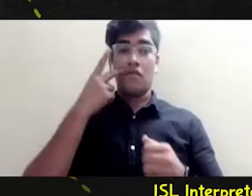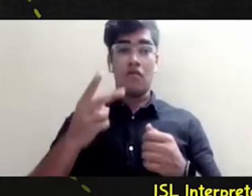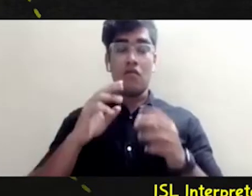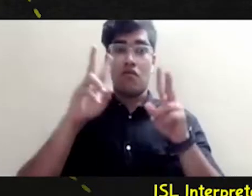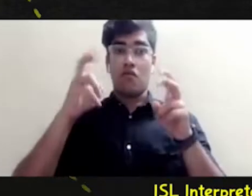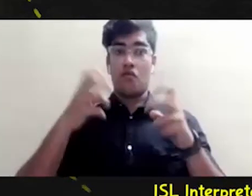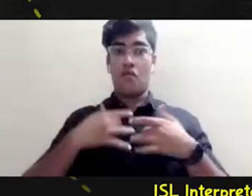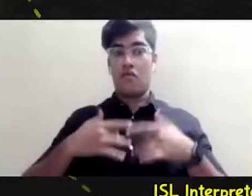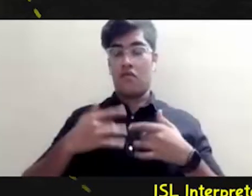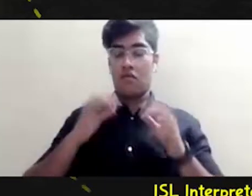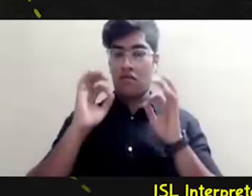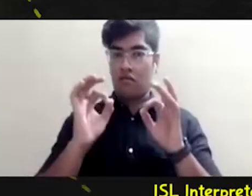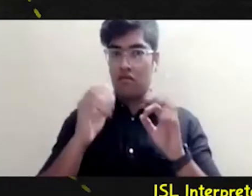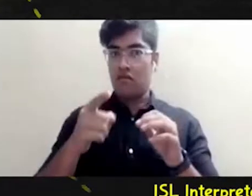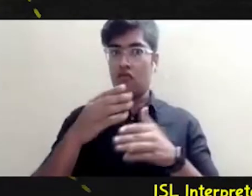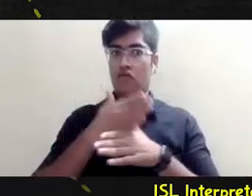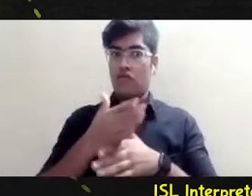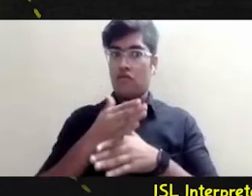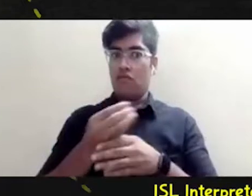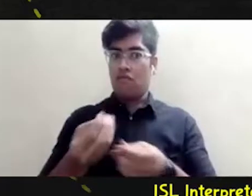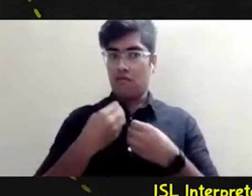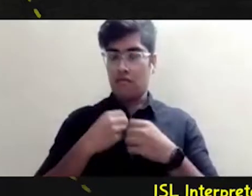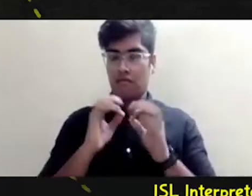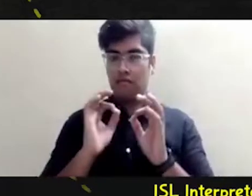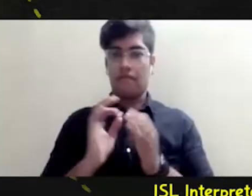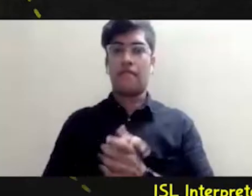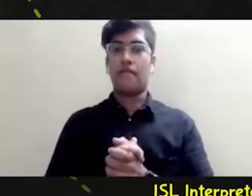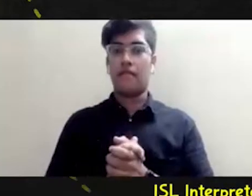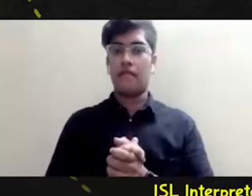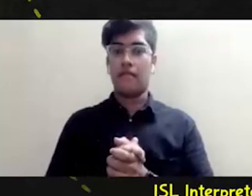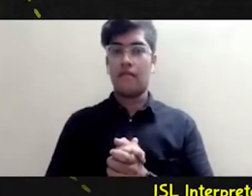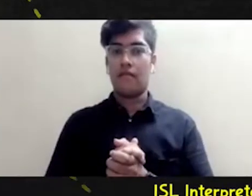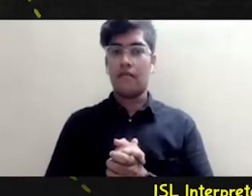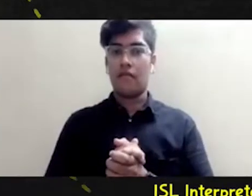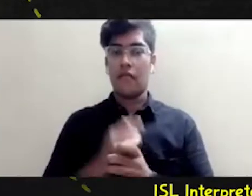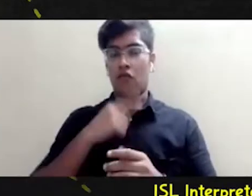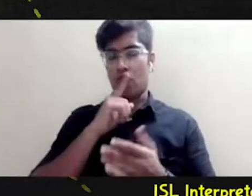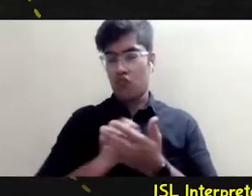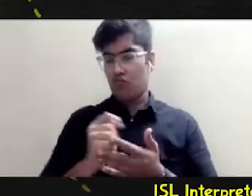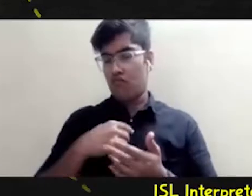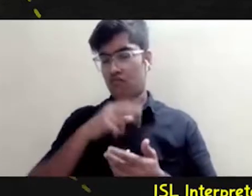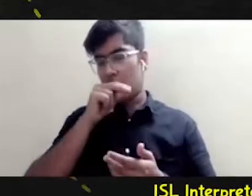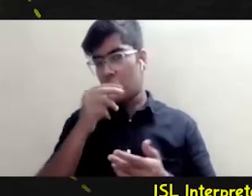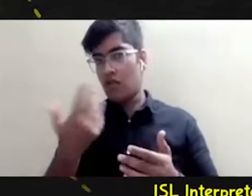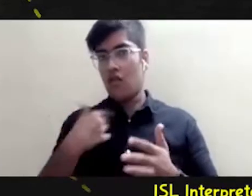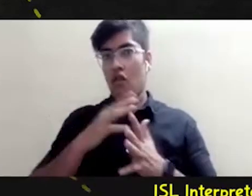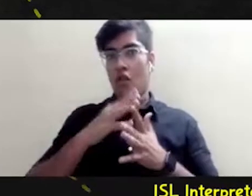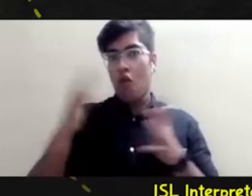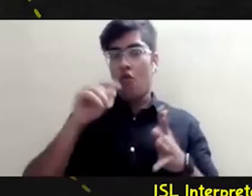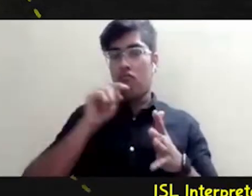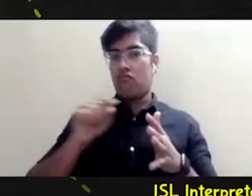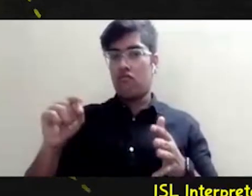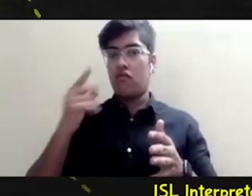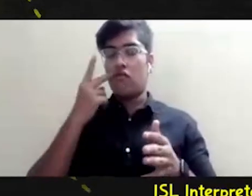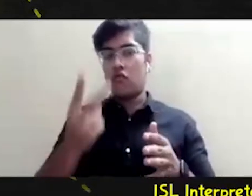of your sharing. And truly speaking, actually, a lot of things, I mean, I'm here like not